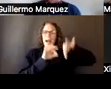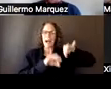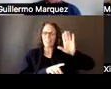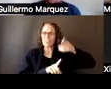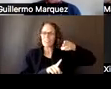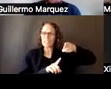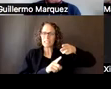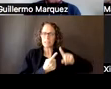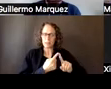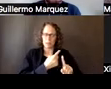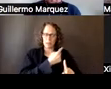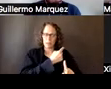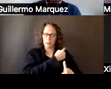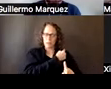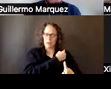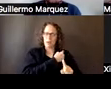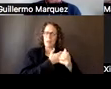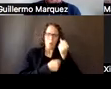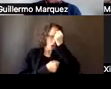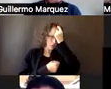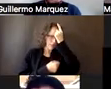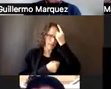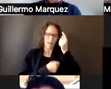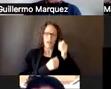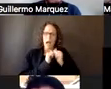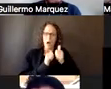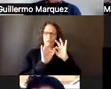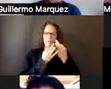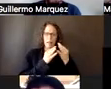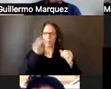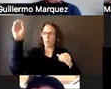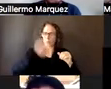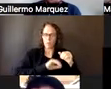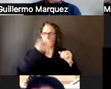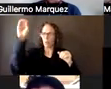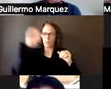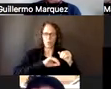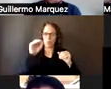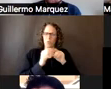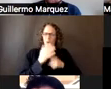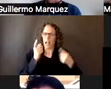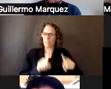to better inform the way that their families pass across or cross these borders.